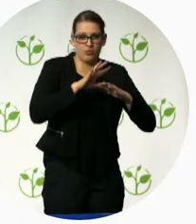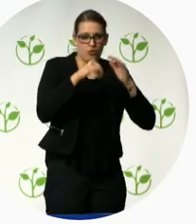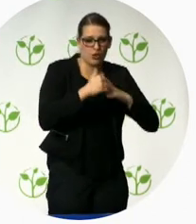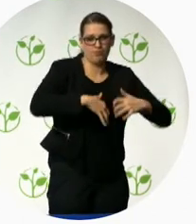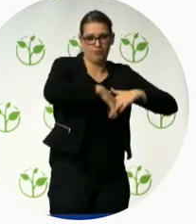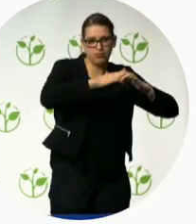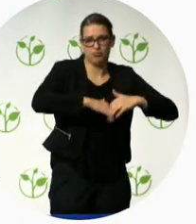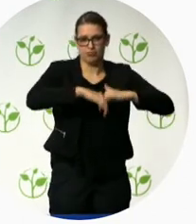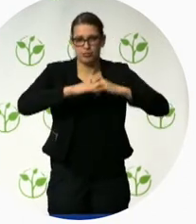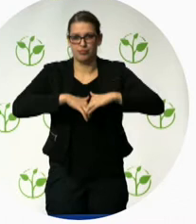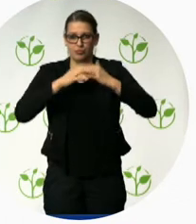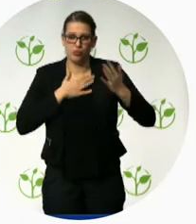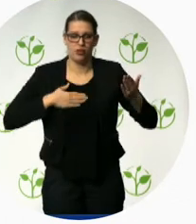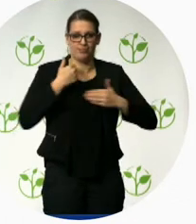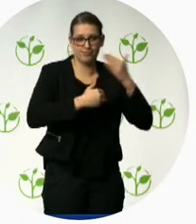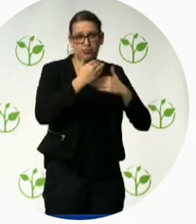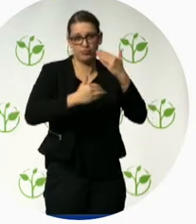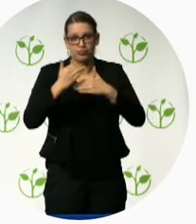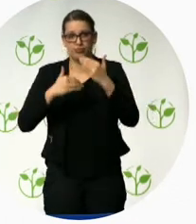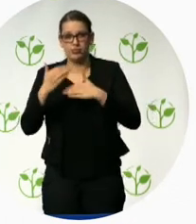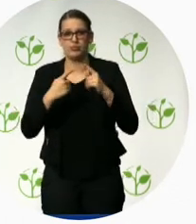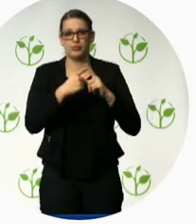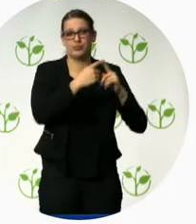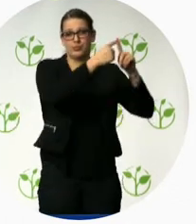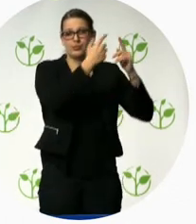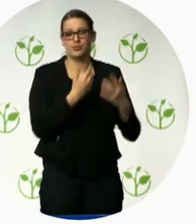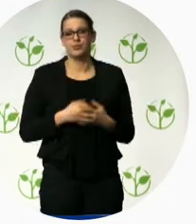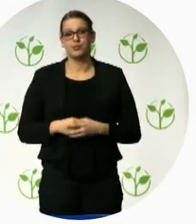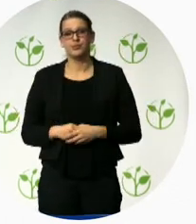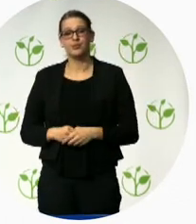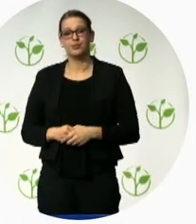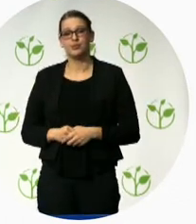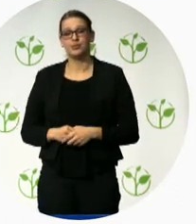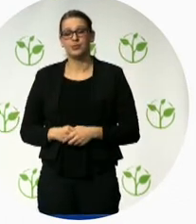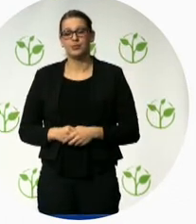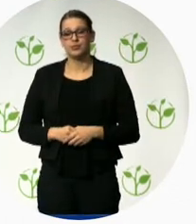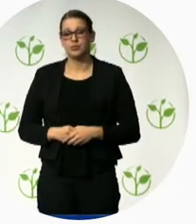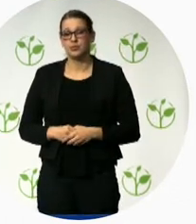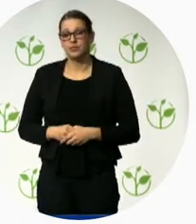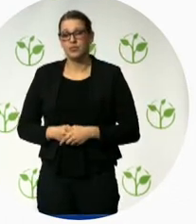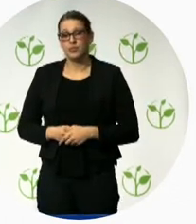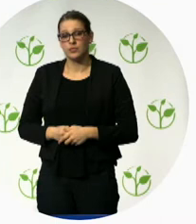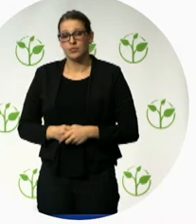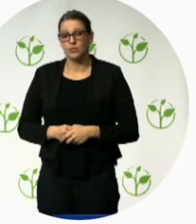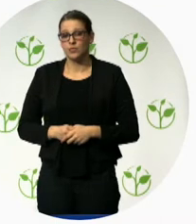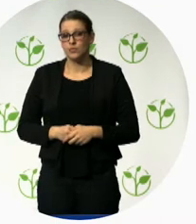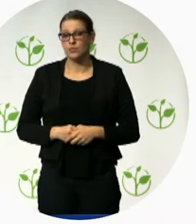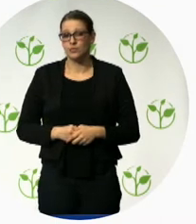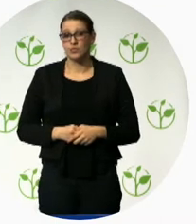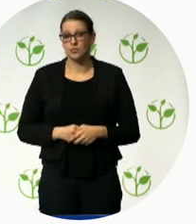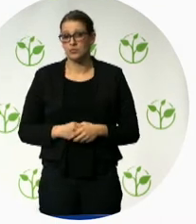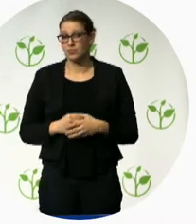achieved by the endeavor of different organizations. At the same time, we don't have the